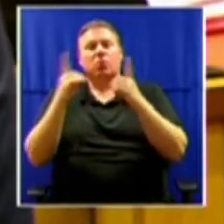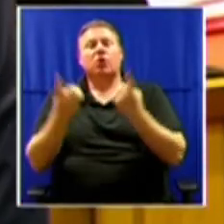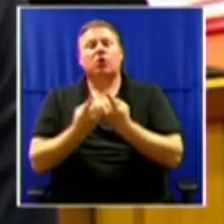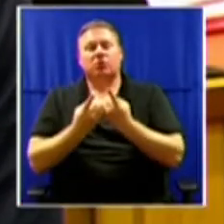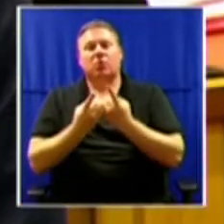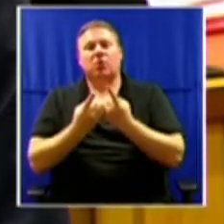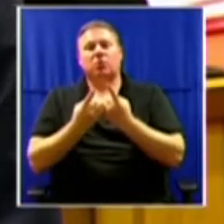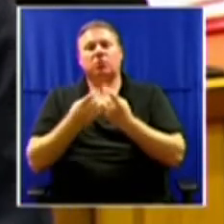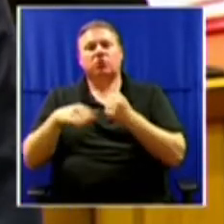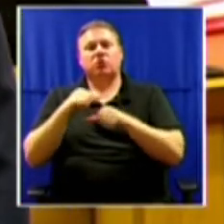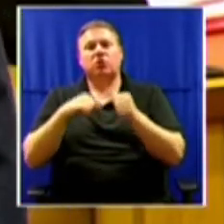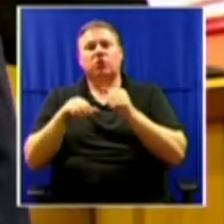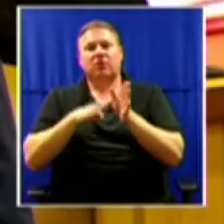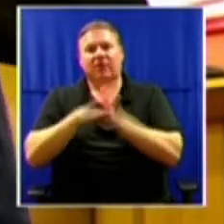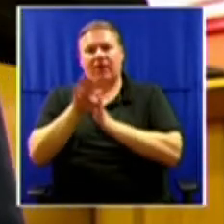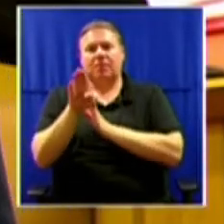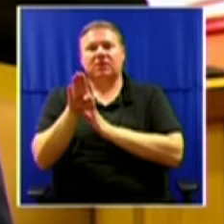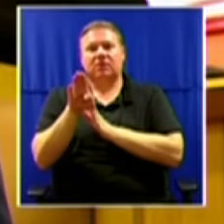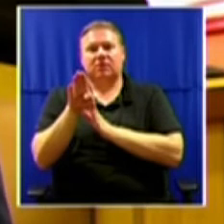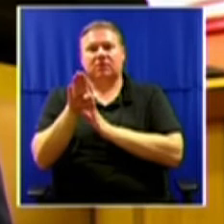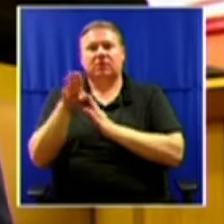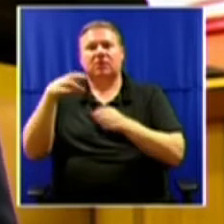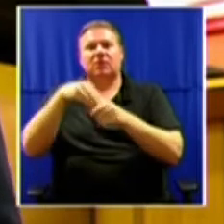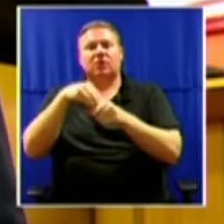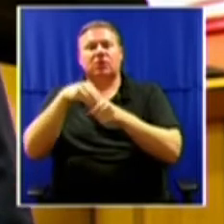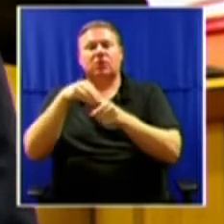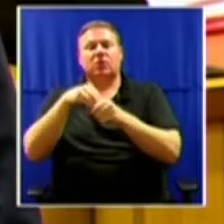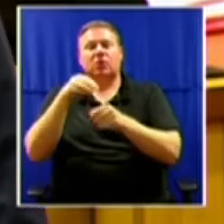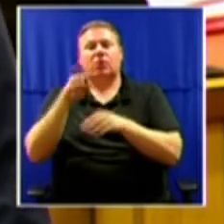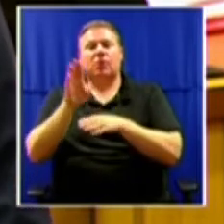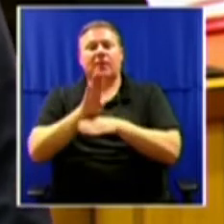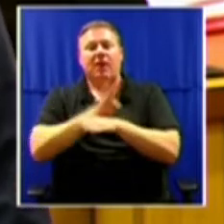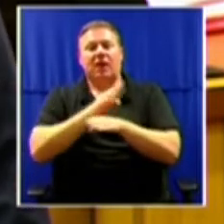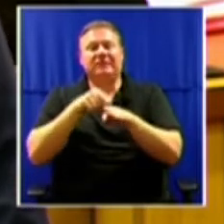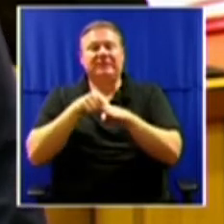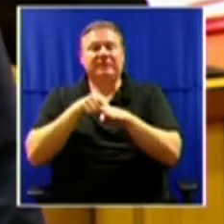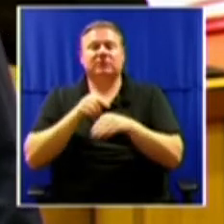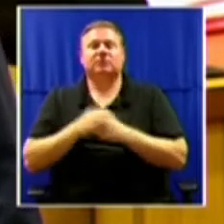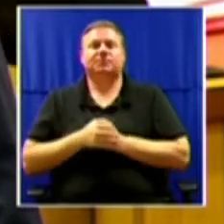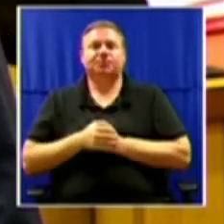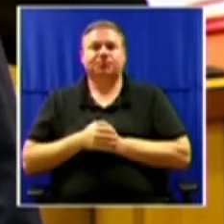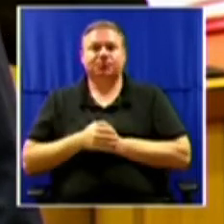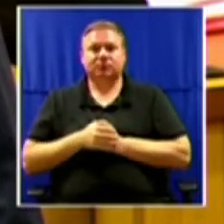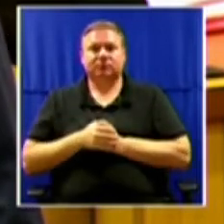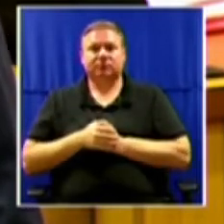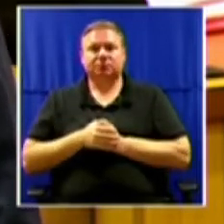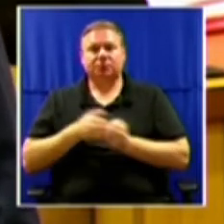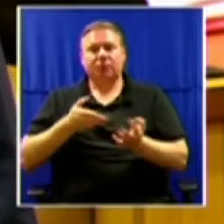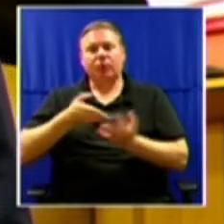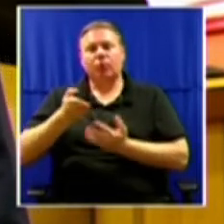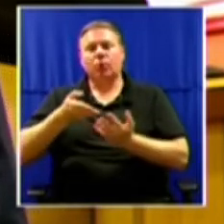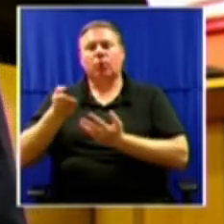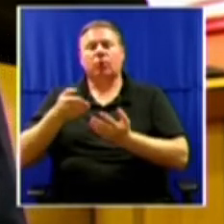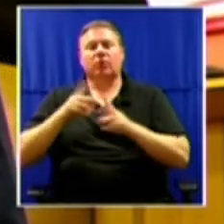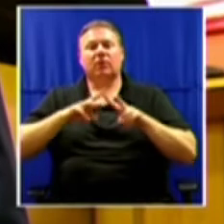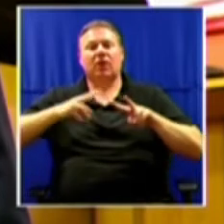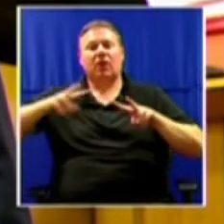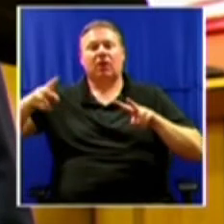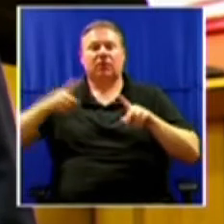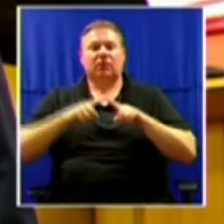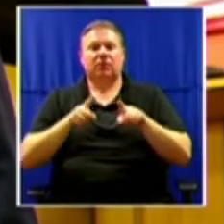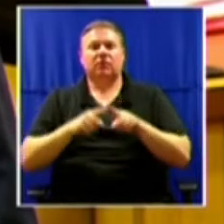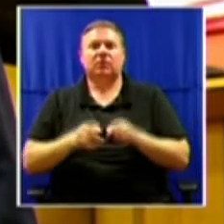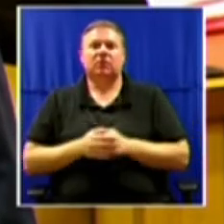Development, including on the bill, which came through the various clusters, including Cabinet.